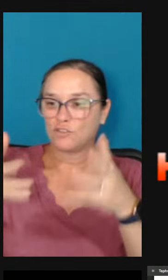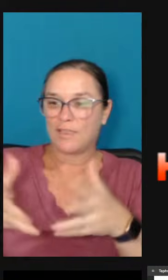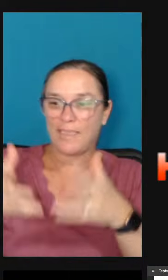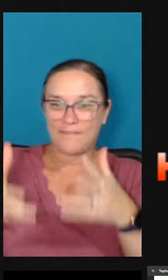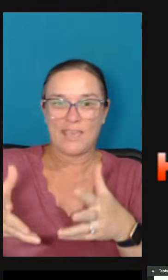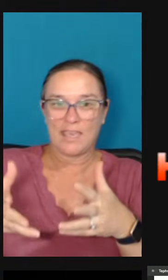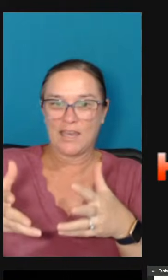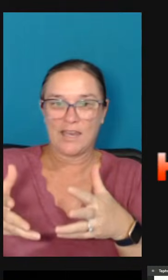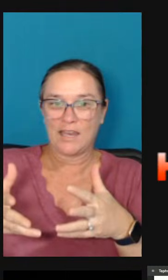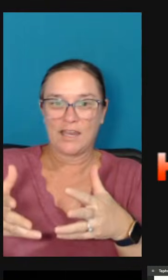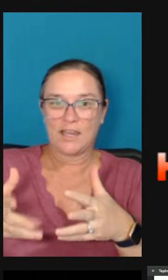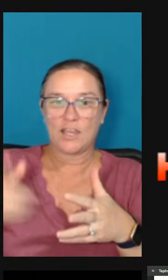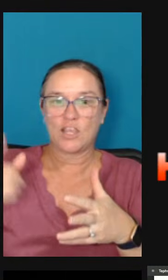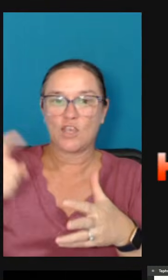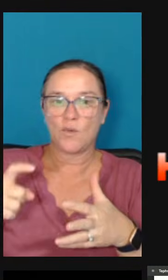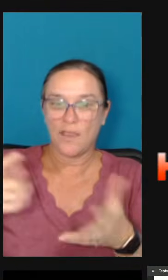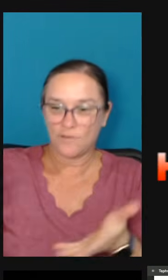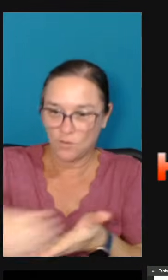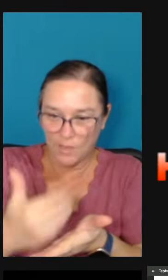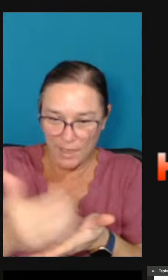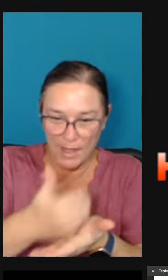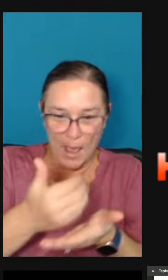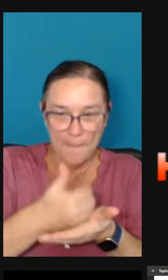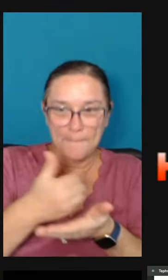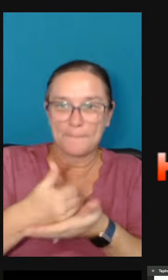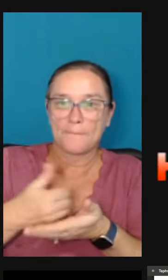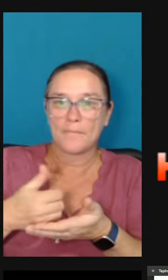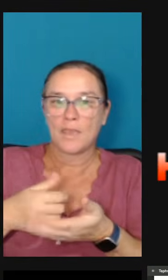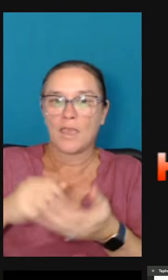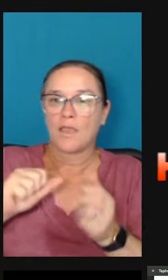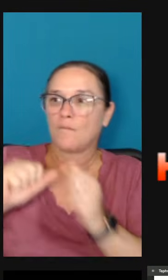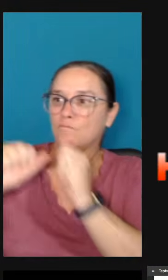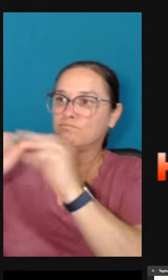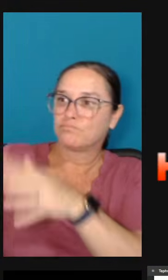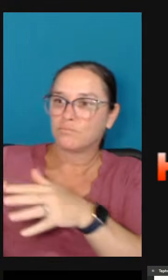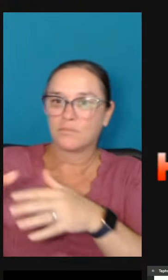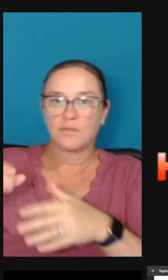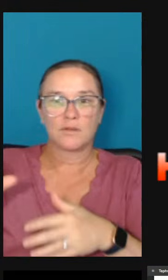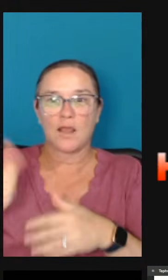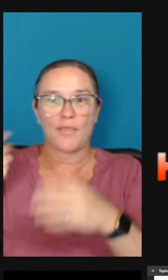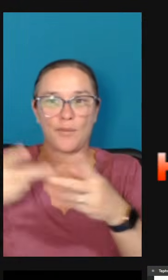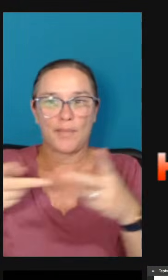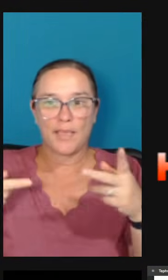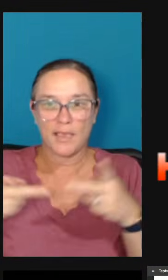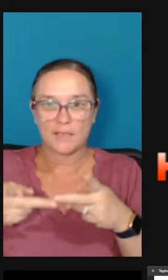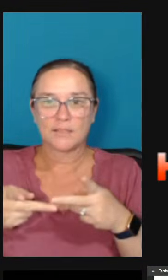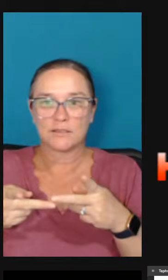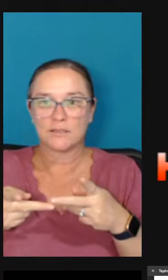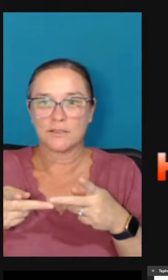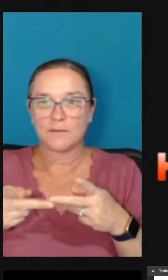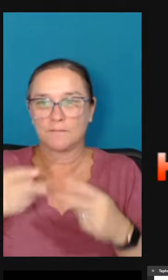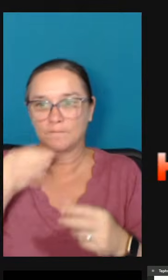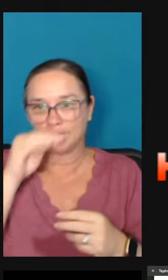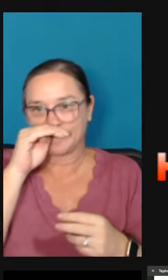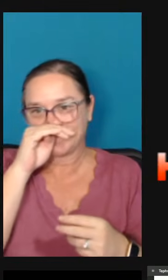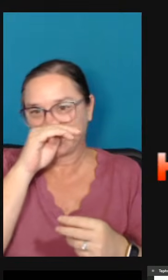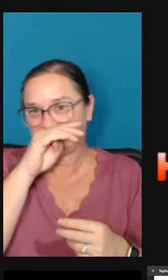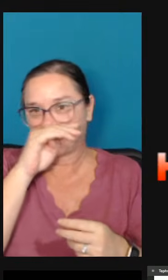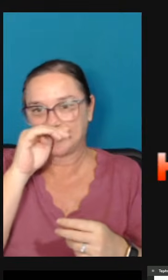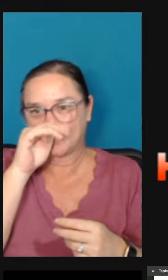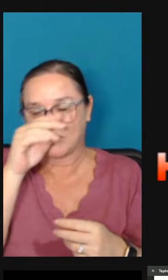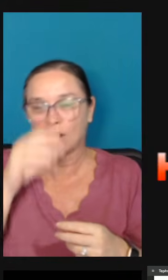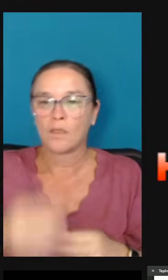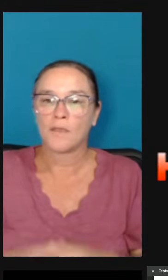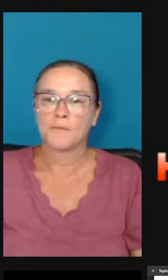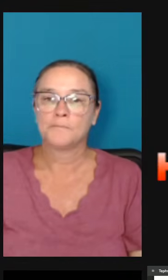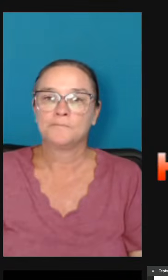You have to bag it up and remove it and take it somewhere and put it somewhere else, right? So a lot of this